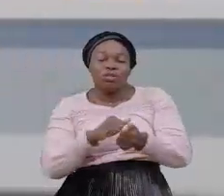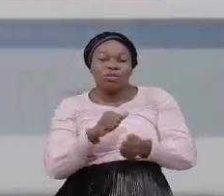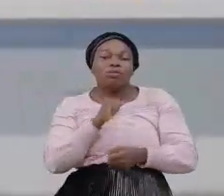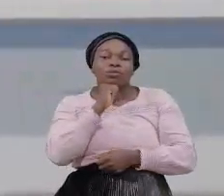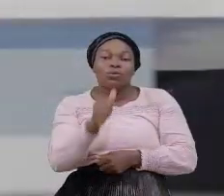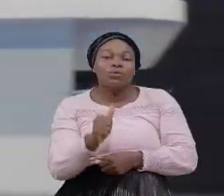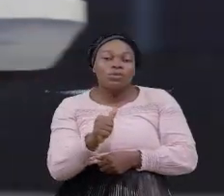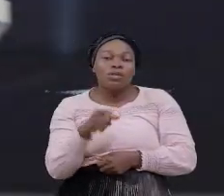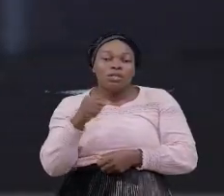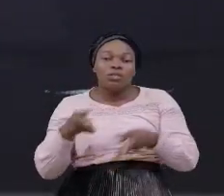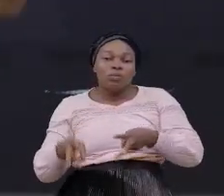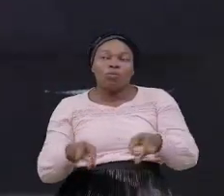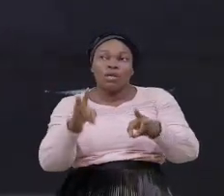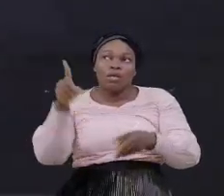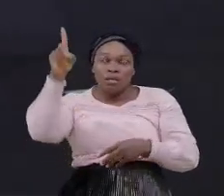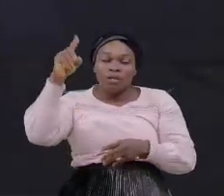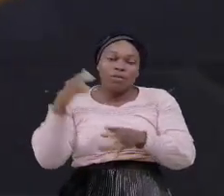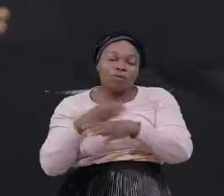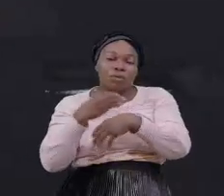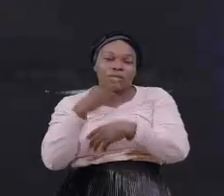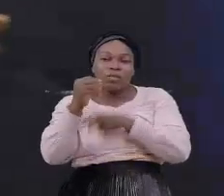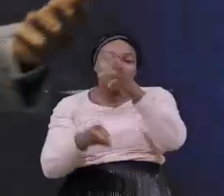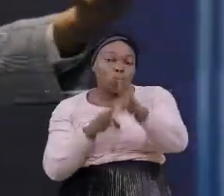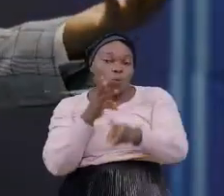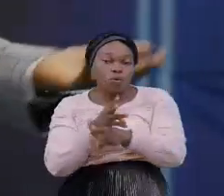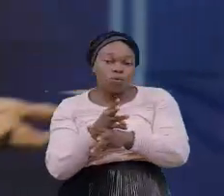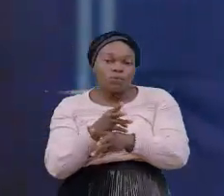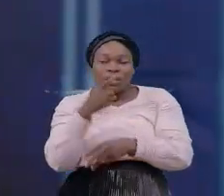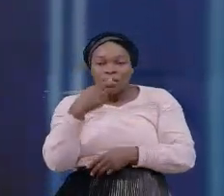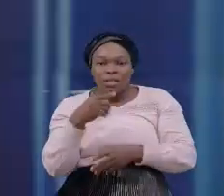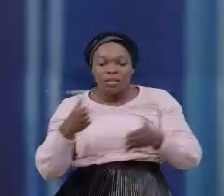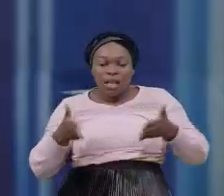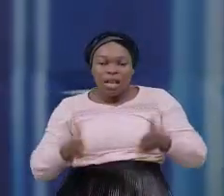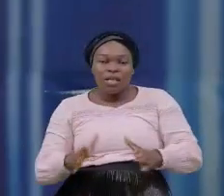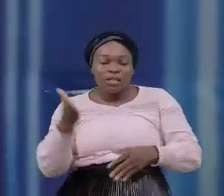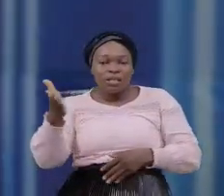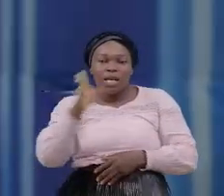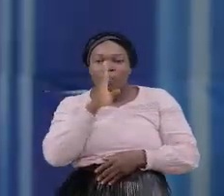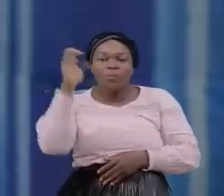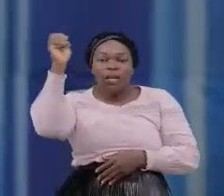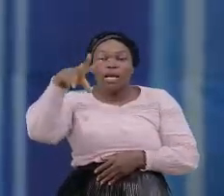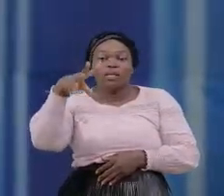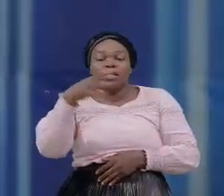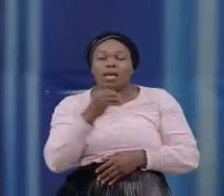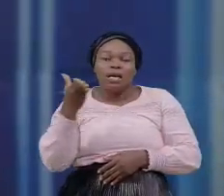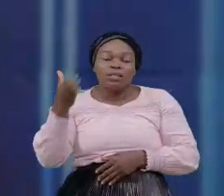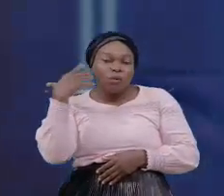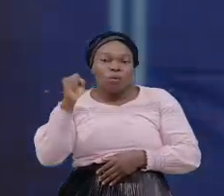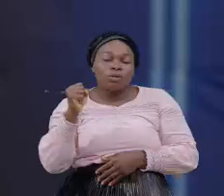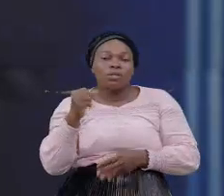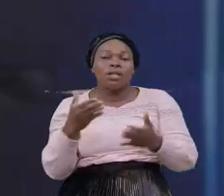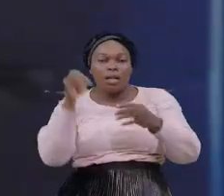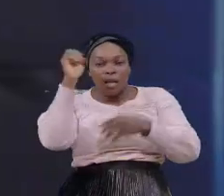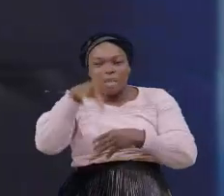the world, it says, let there be light, there was light immediately. Let the seas go this